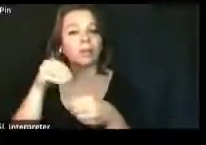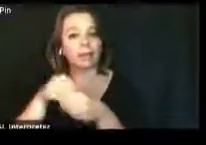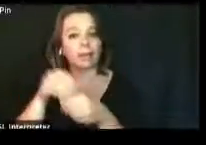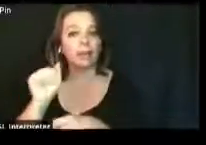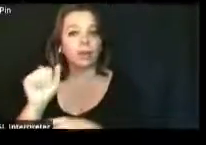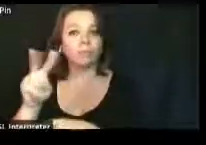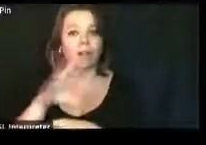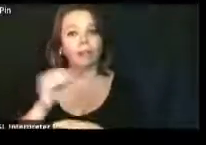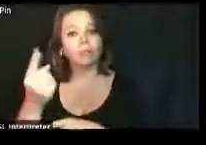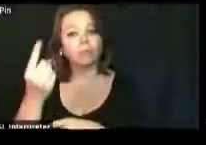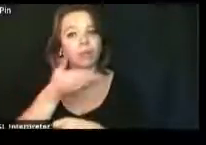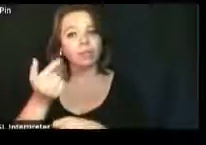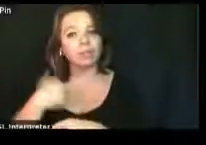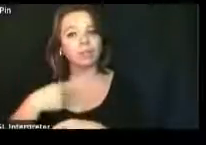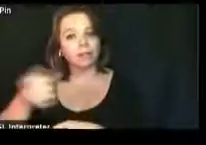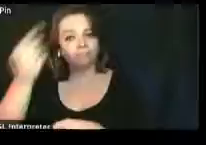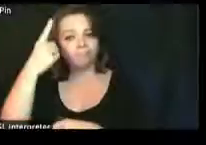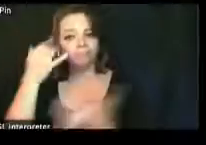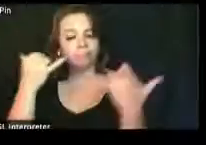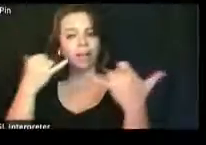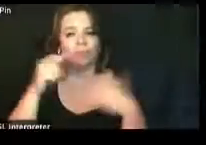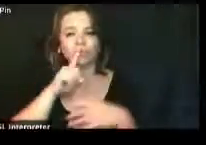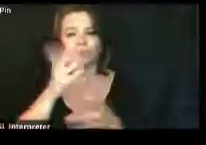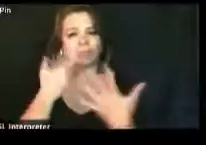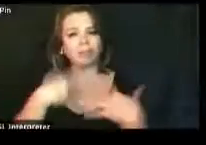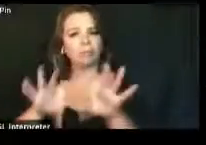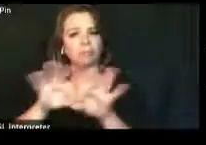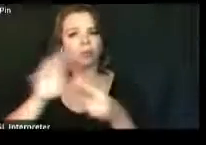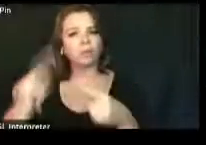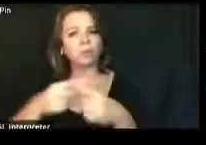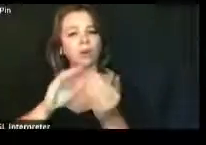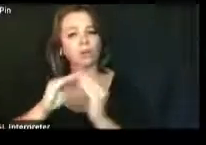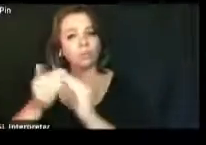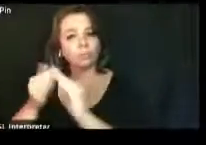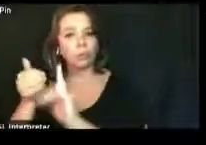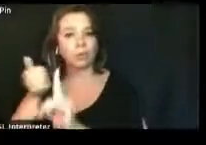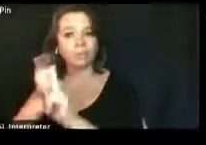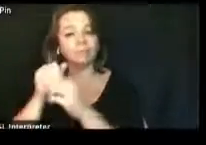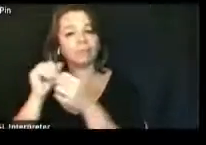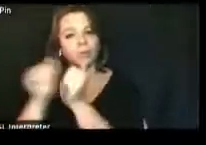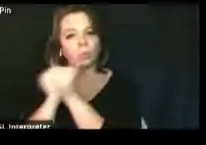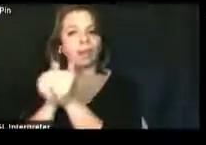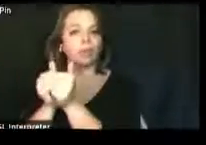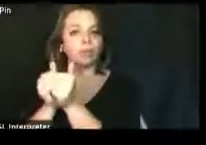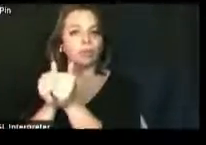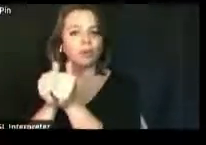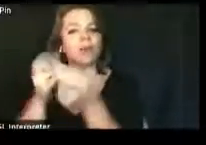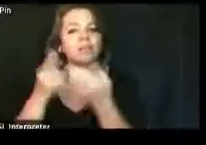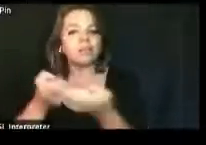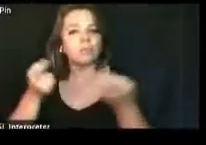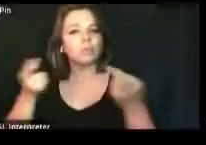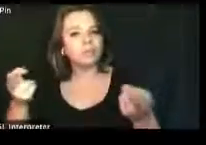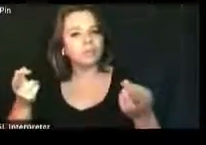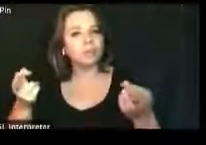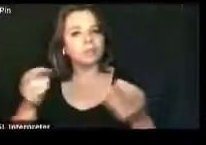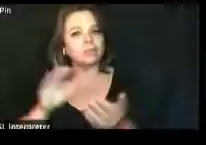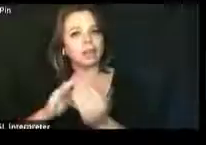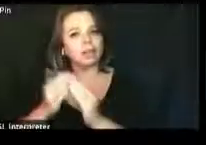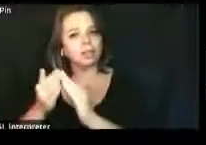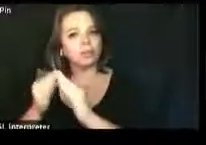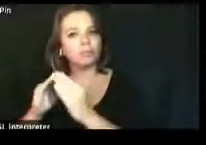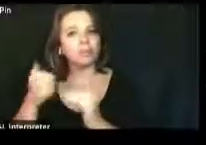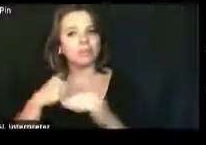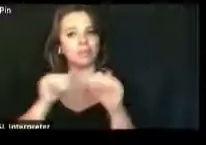to understand is that it is really important that when communities are together, that the resources that communities have also be